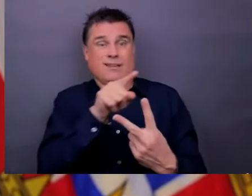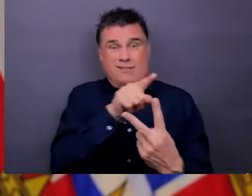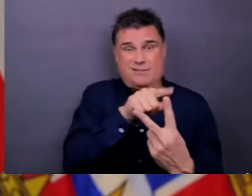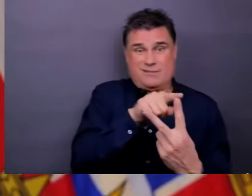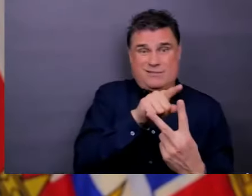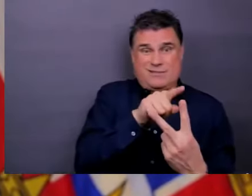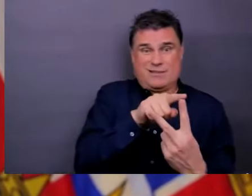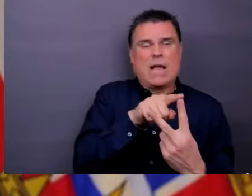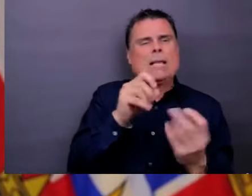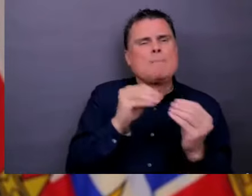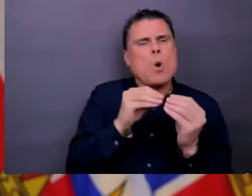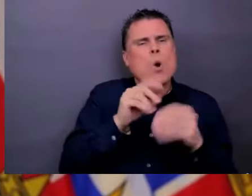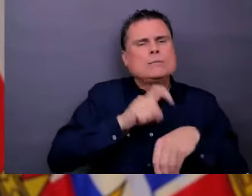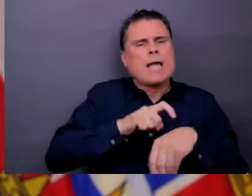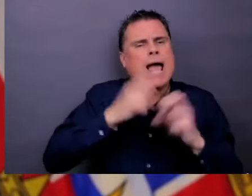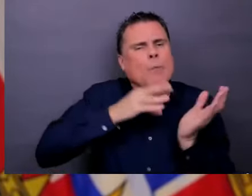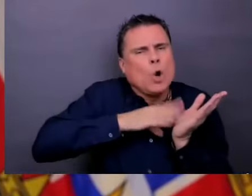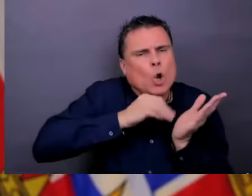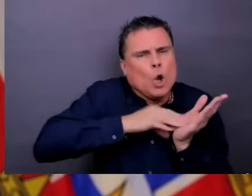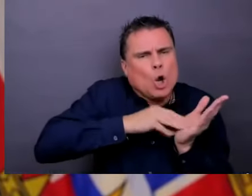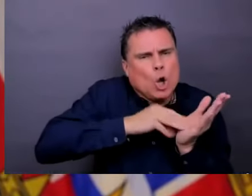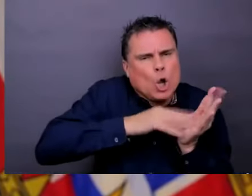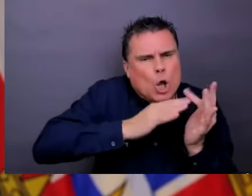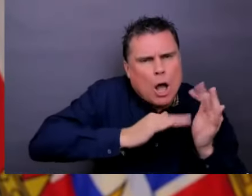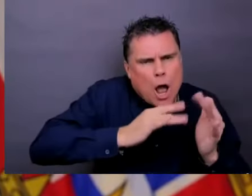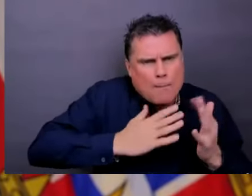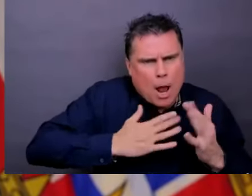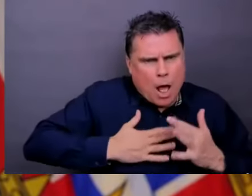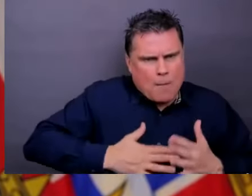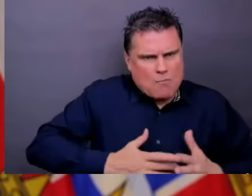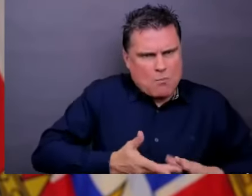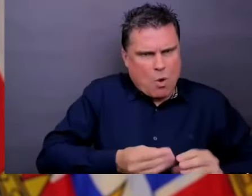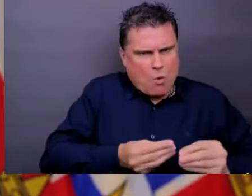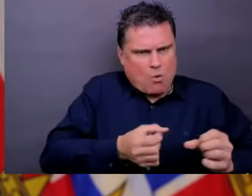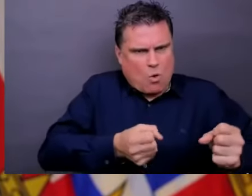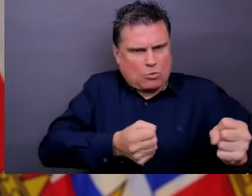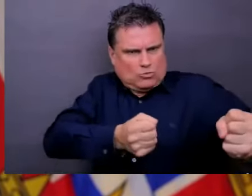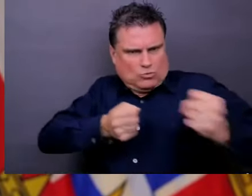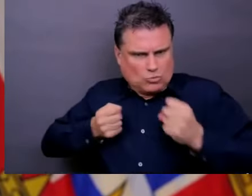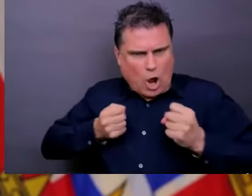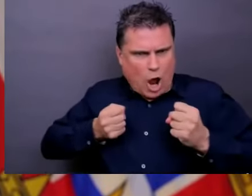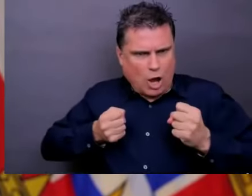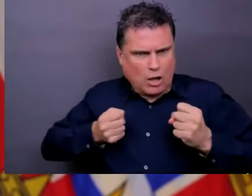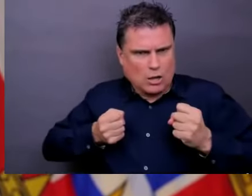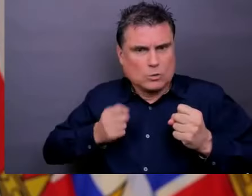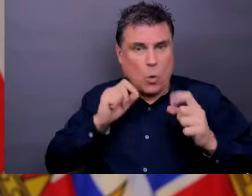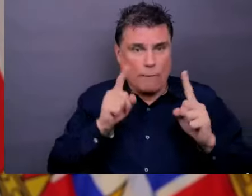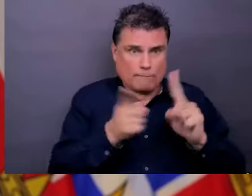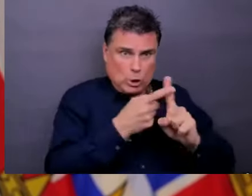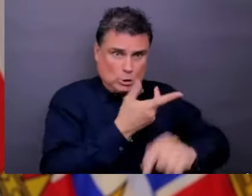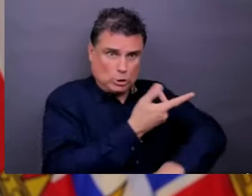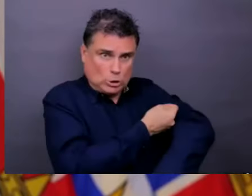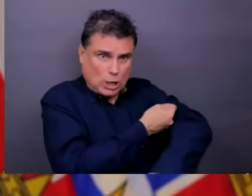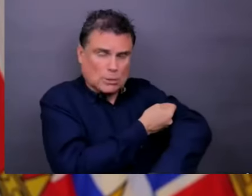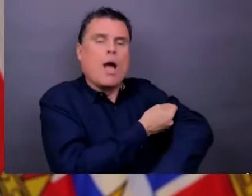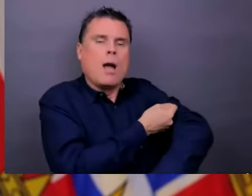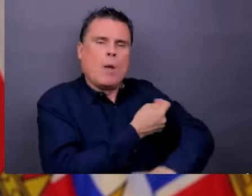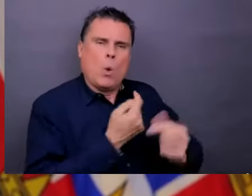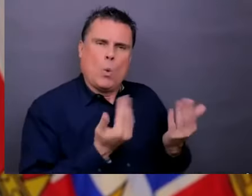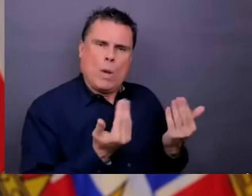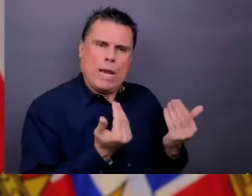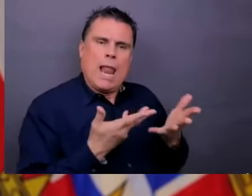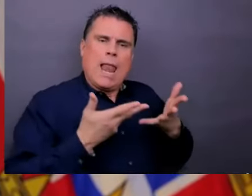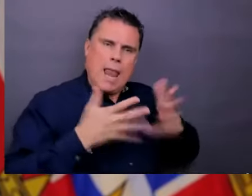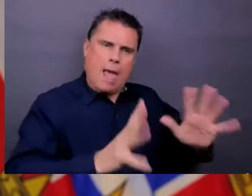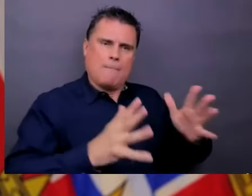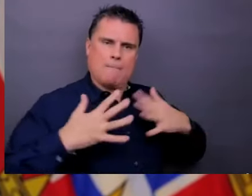dose and your booster dose allows those cells to develop as well, and may be the reason why we have a